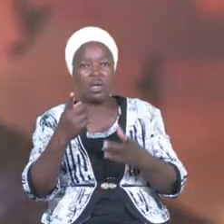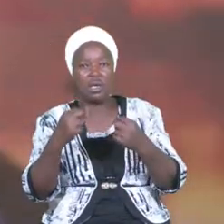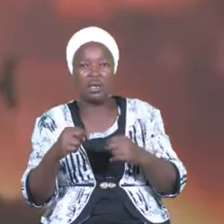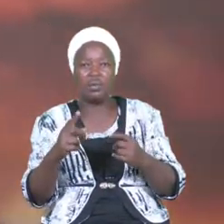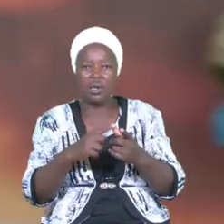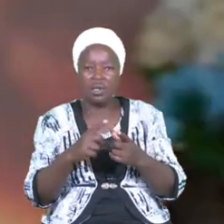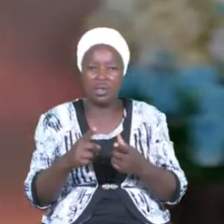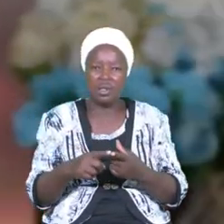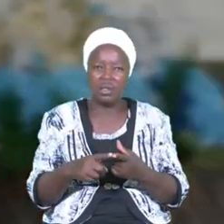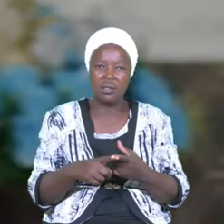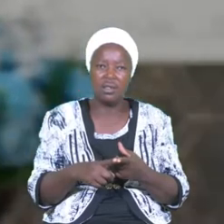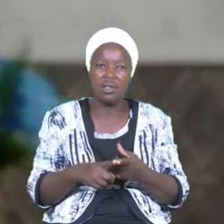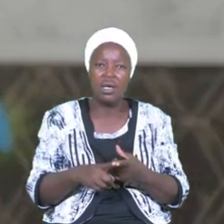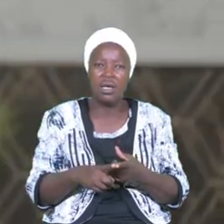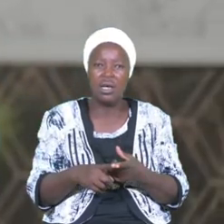and said,